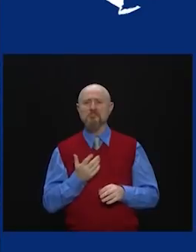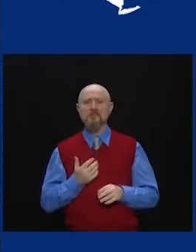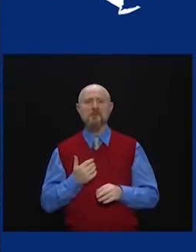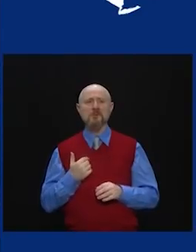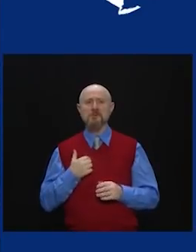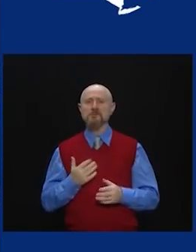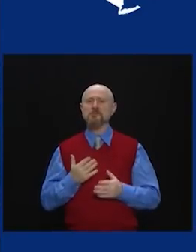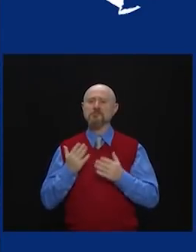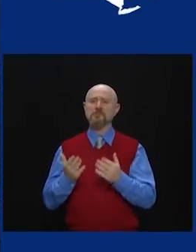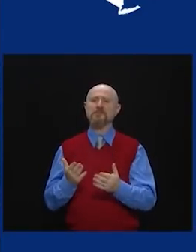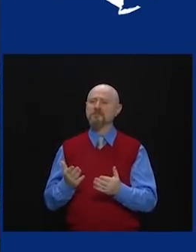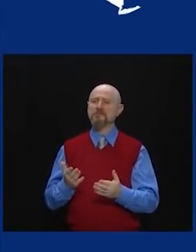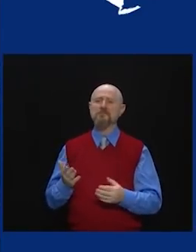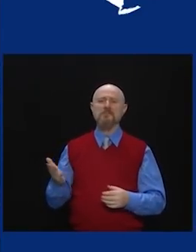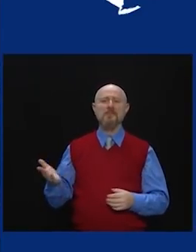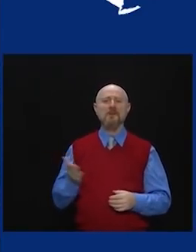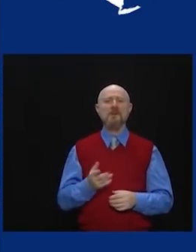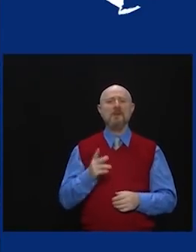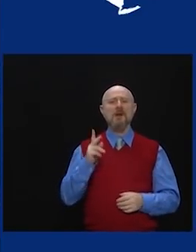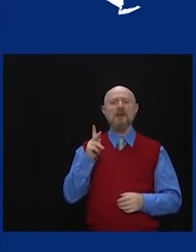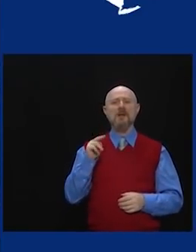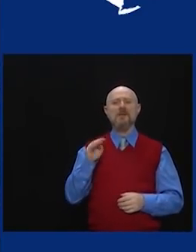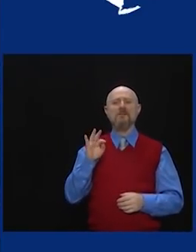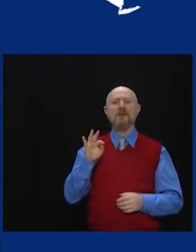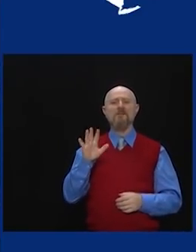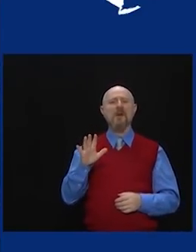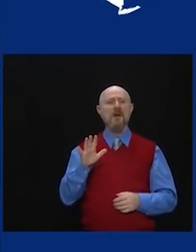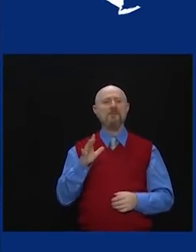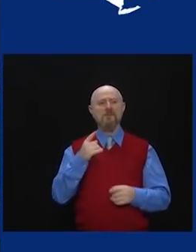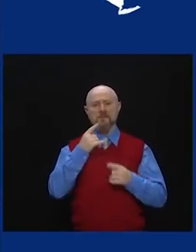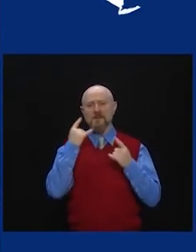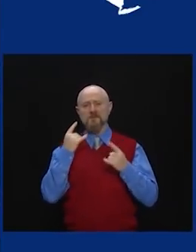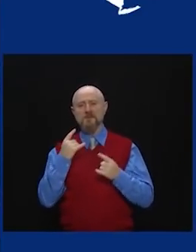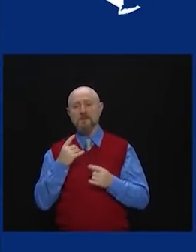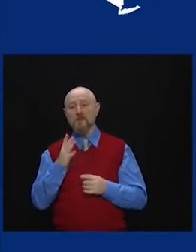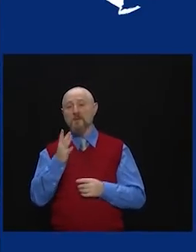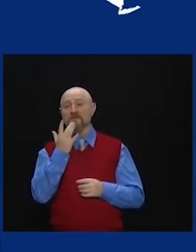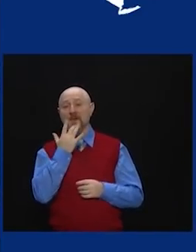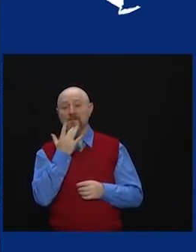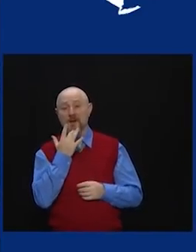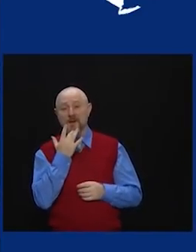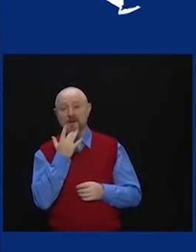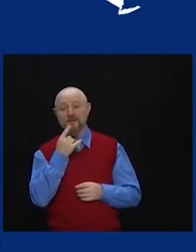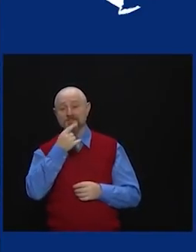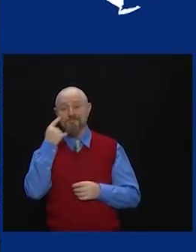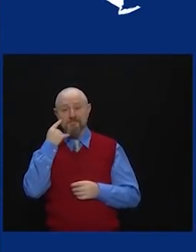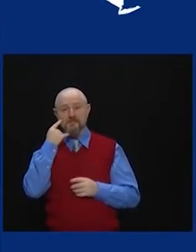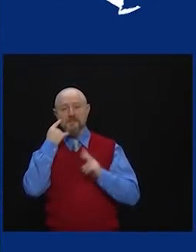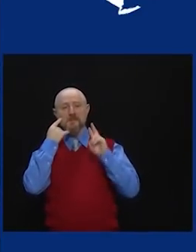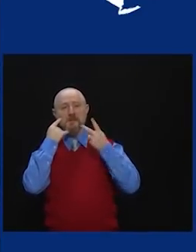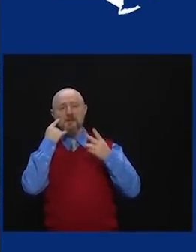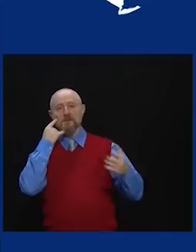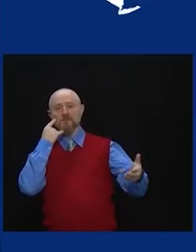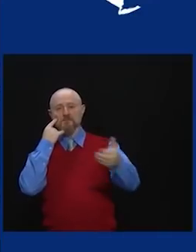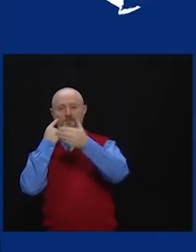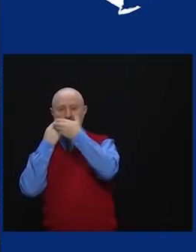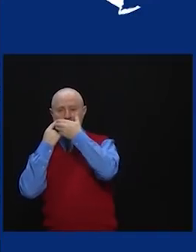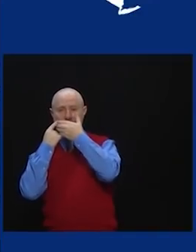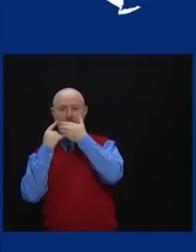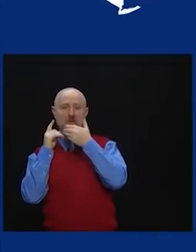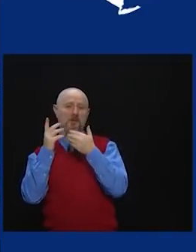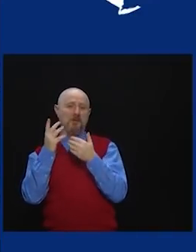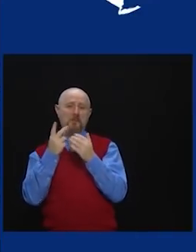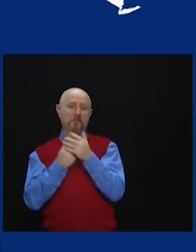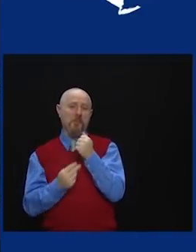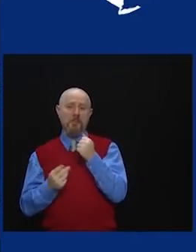K95, but then find your favorite mask and double mask. You're even safer. Look how great this looks. So you can